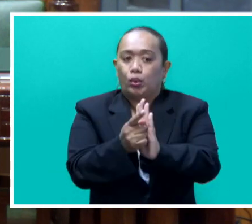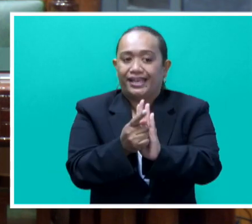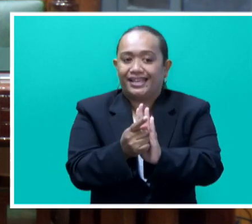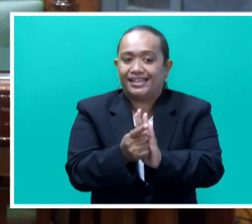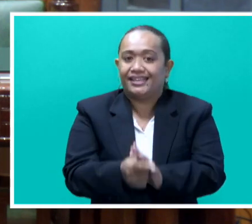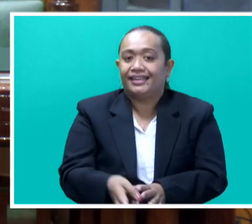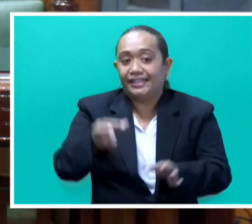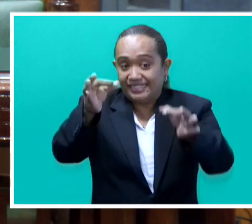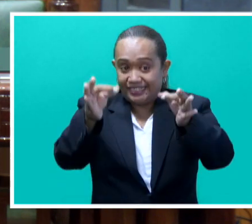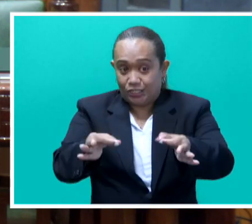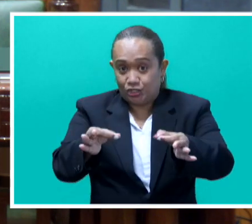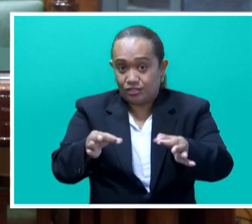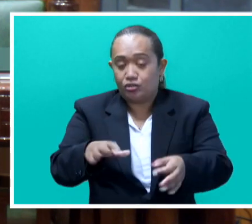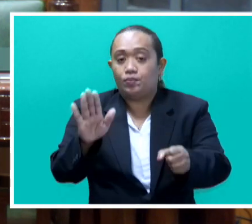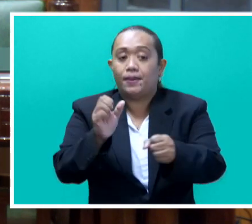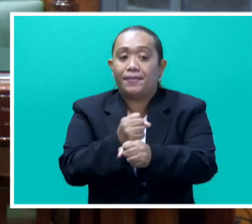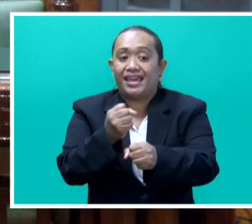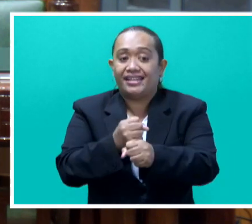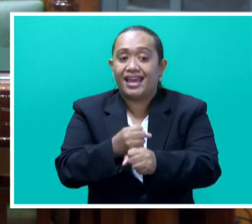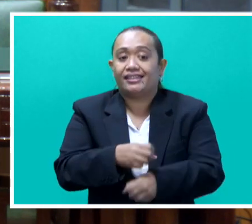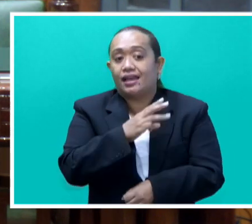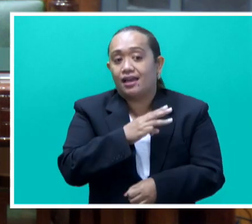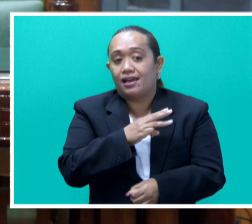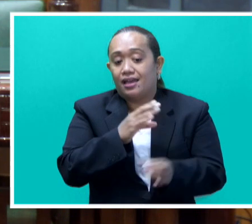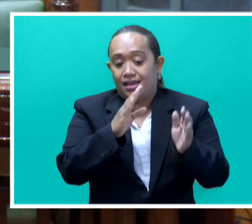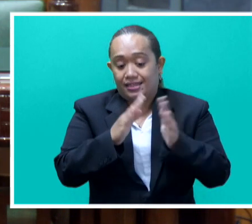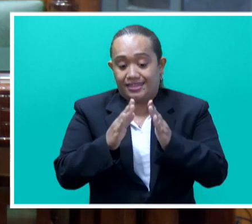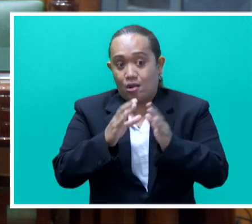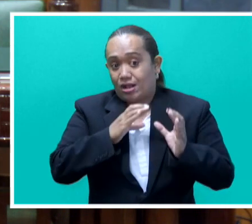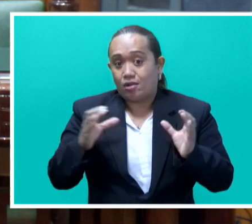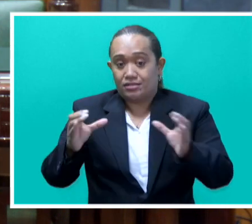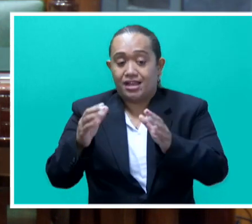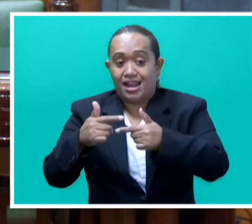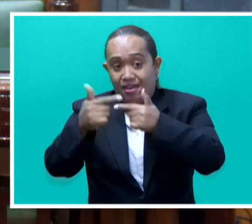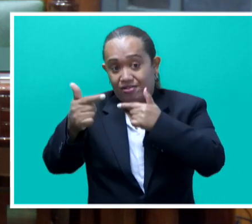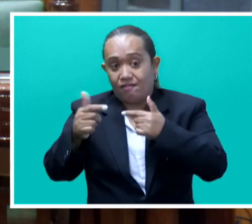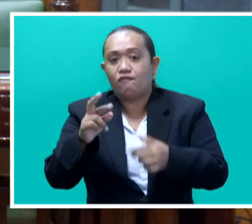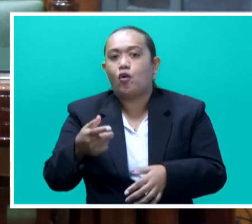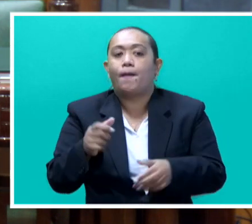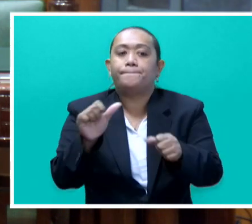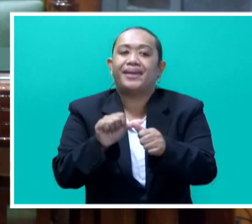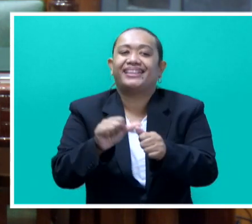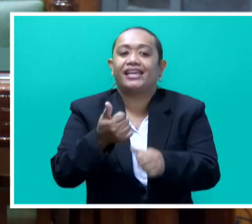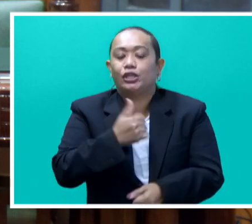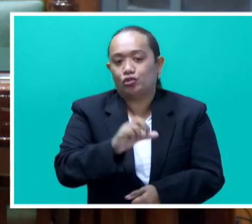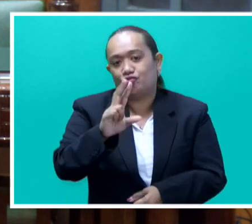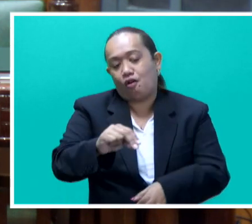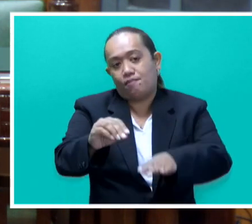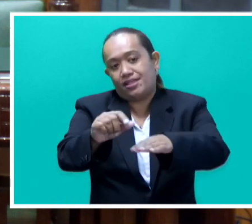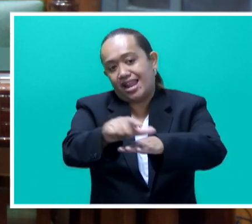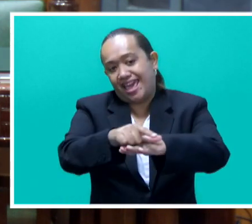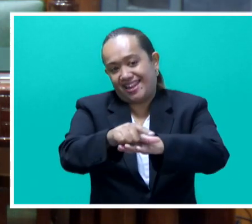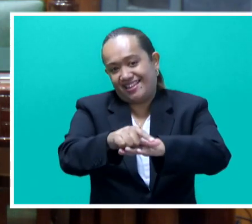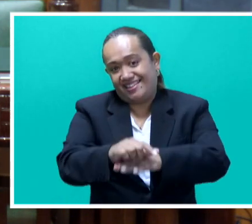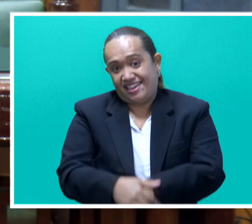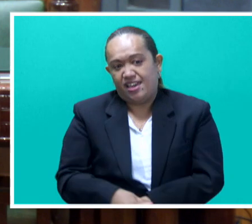be made at the municipal council level and for better utilization of the land and to remove frustration which is normally faced